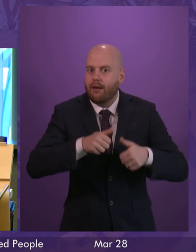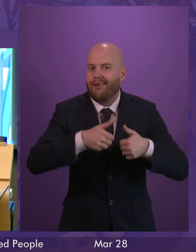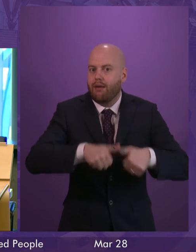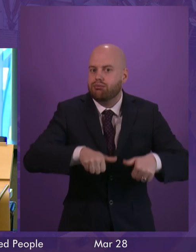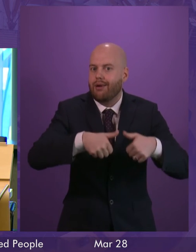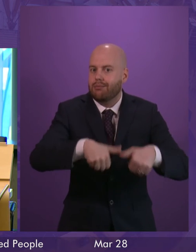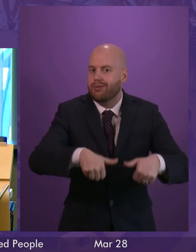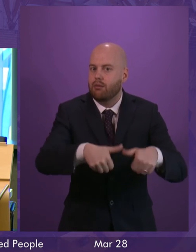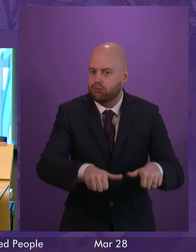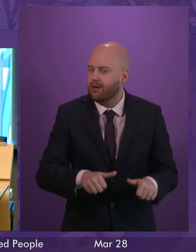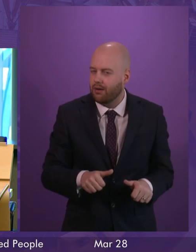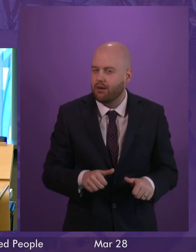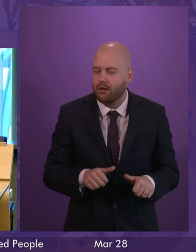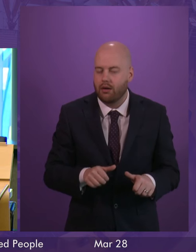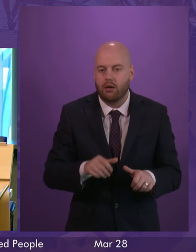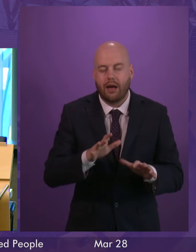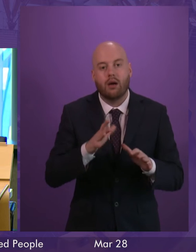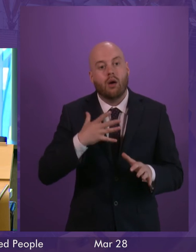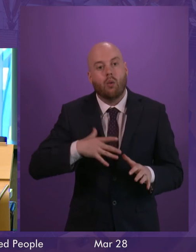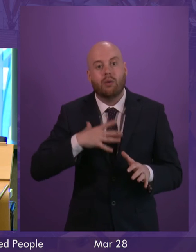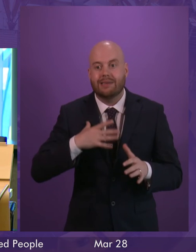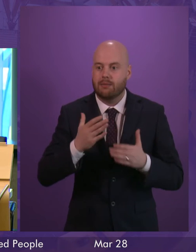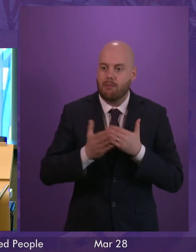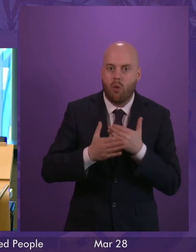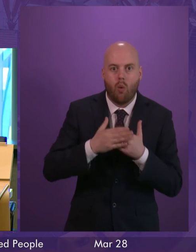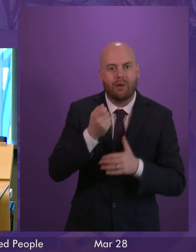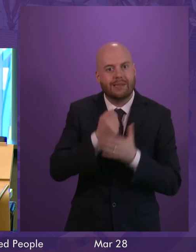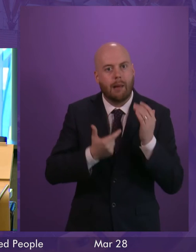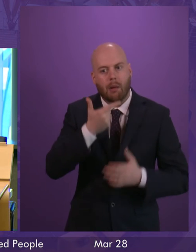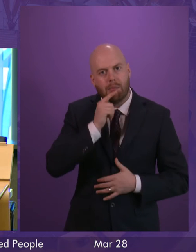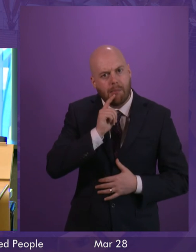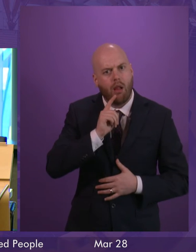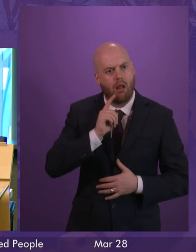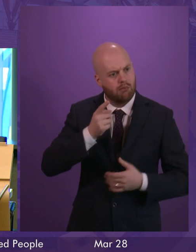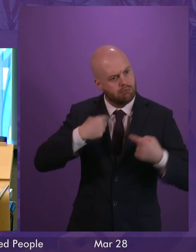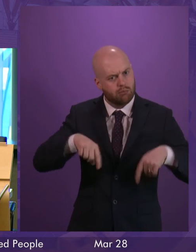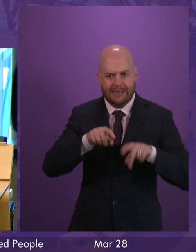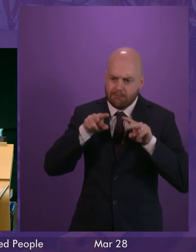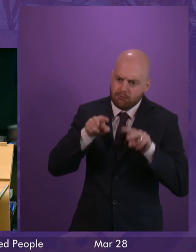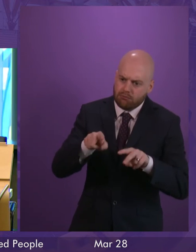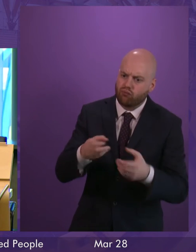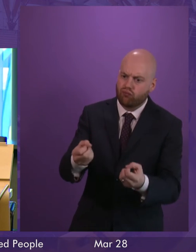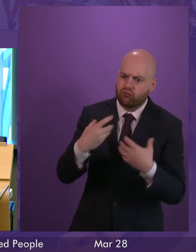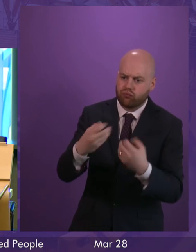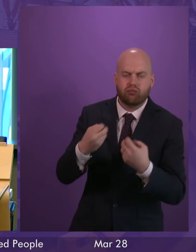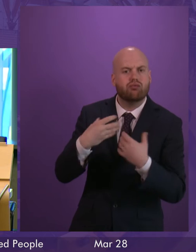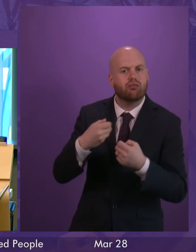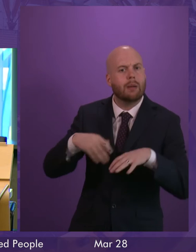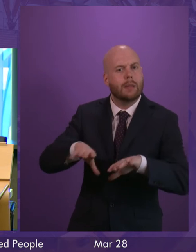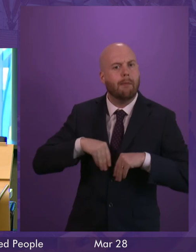of the steps is to ensure that disabled people are listened to and are able to contribute to the changes being made.